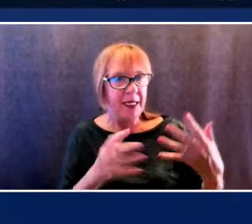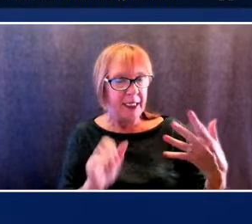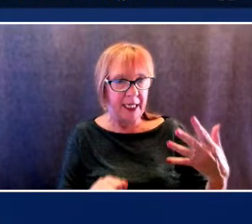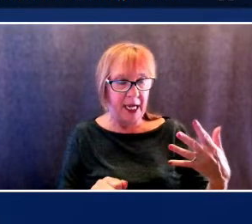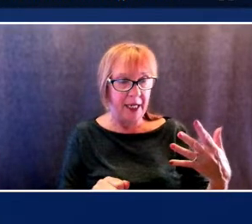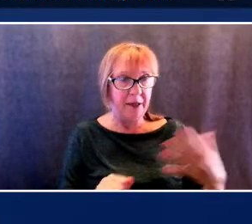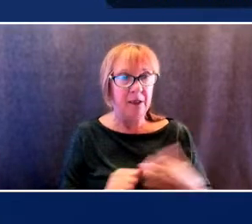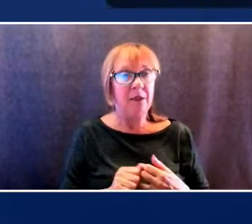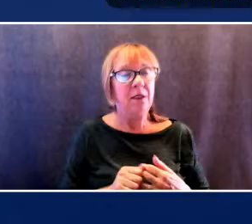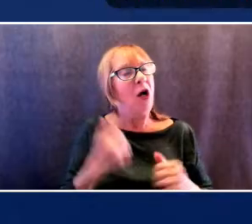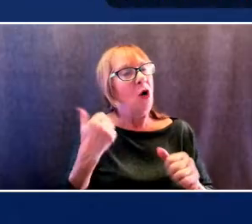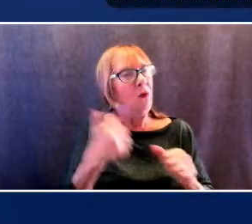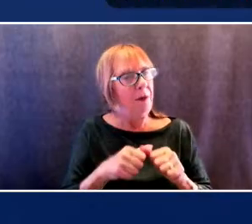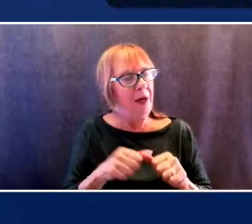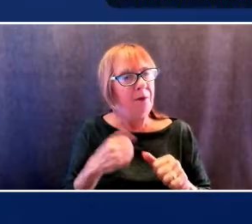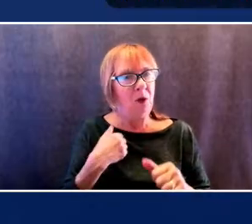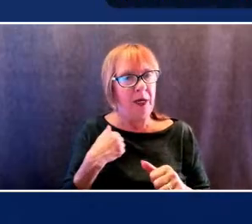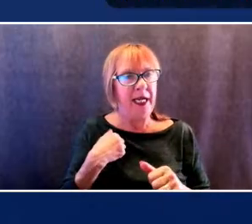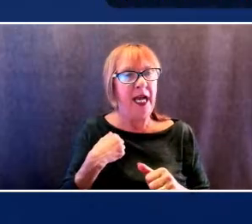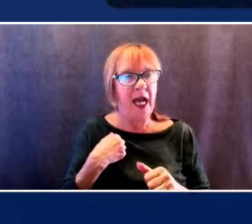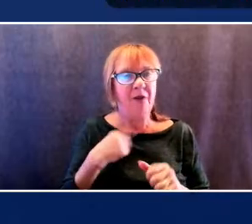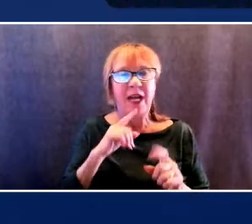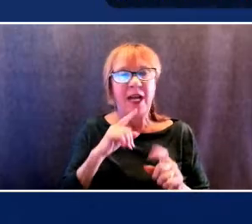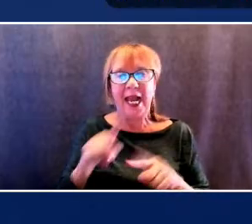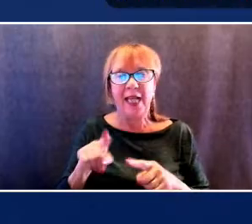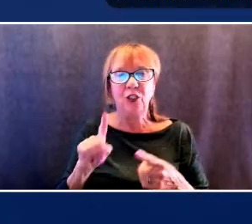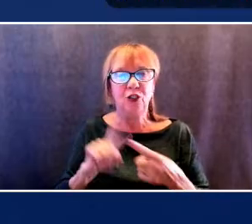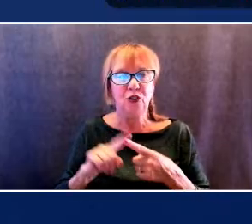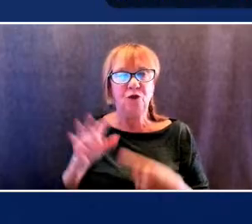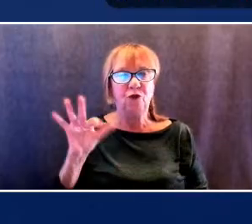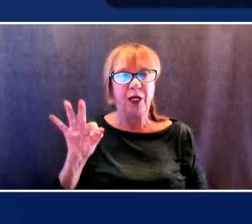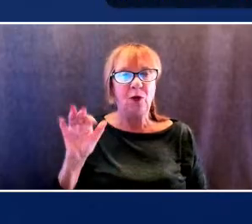to frequently asked questions on